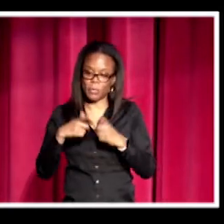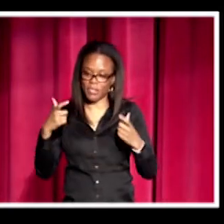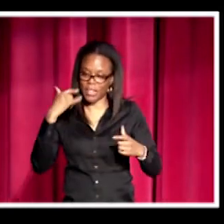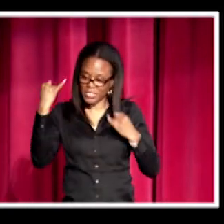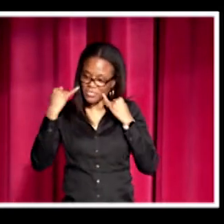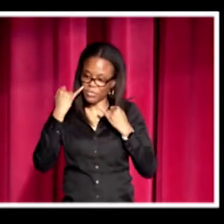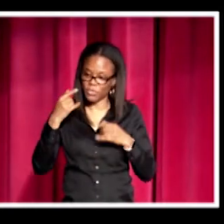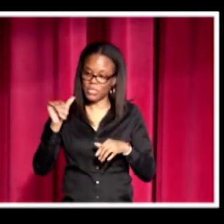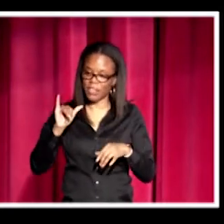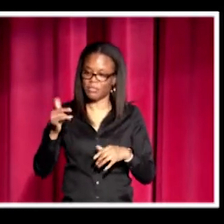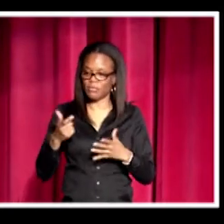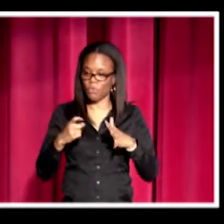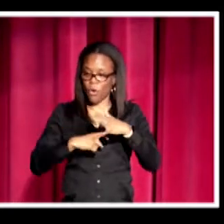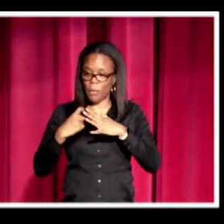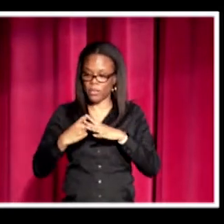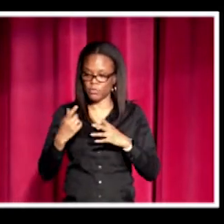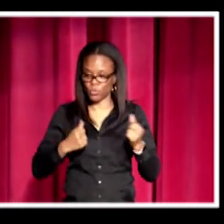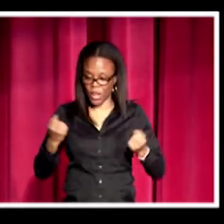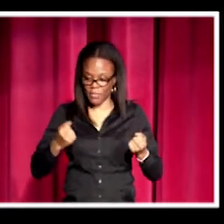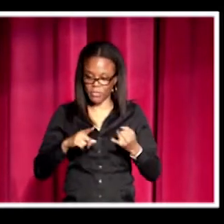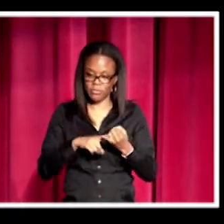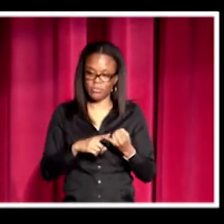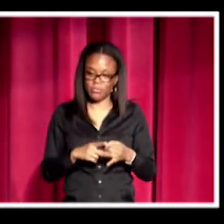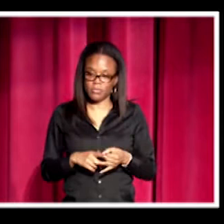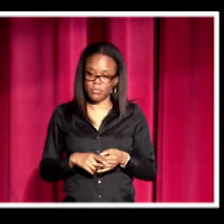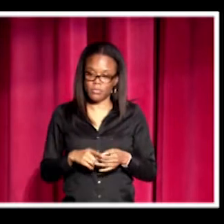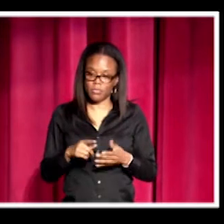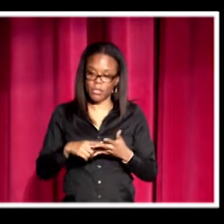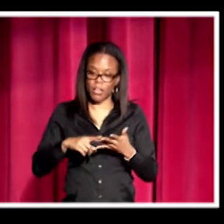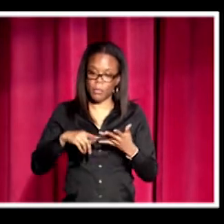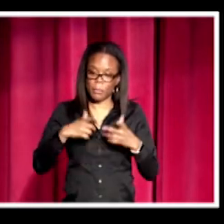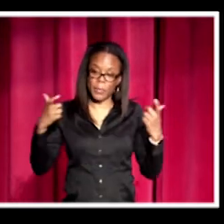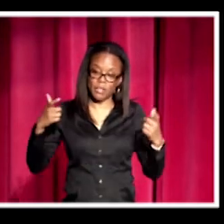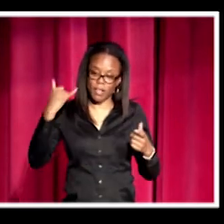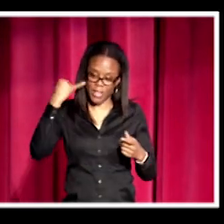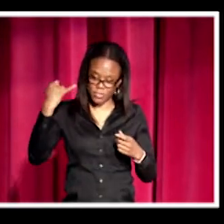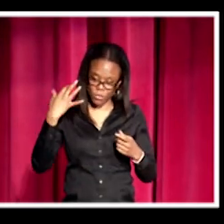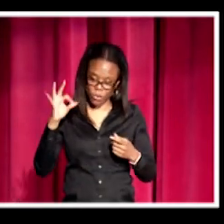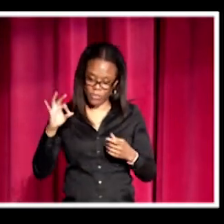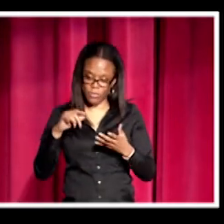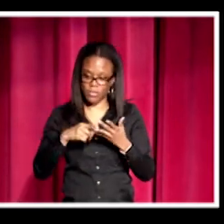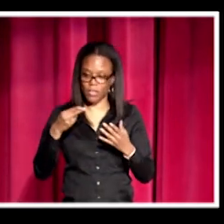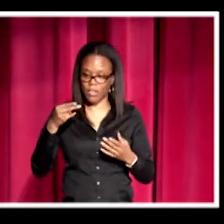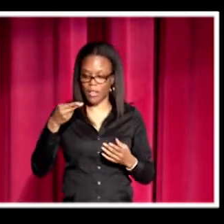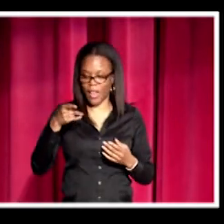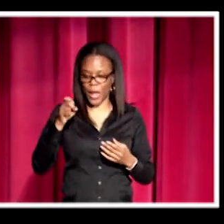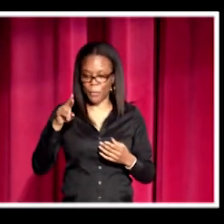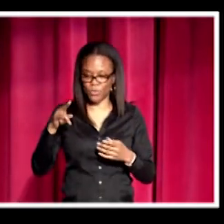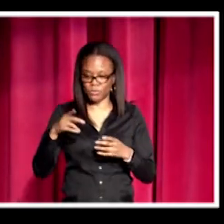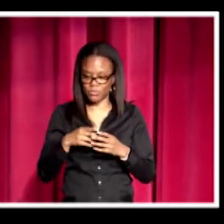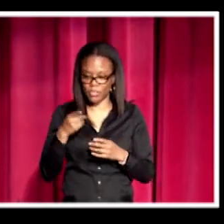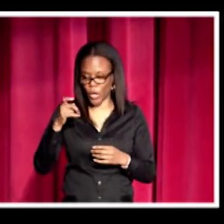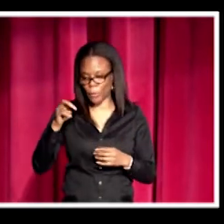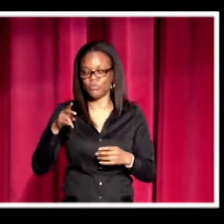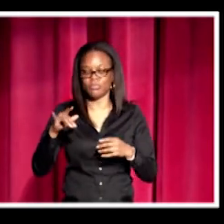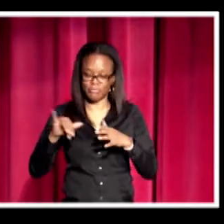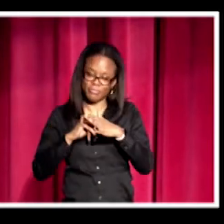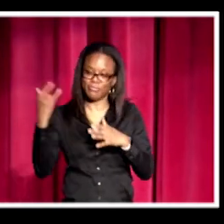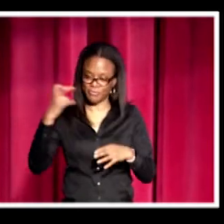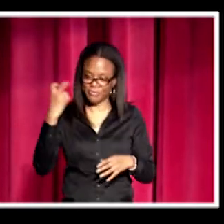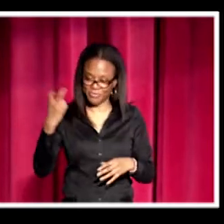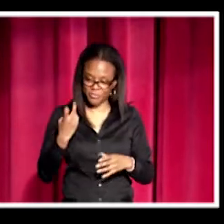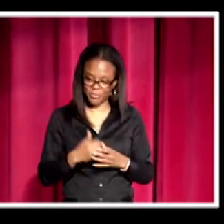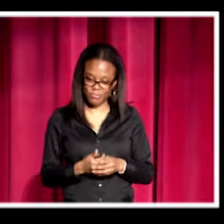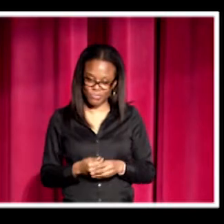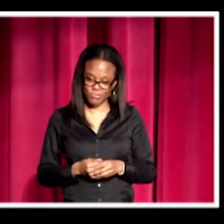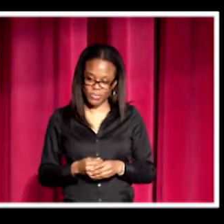autonomous vehicles with Councilmember Che, and even bigger ideas like the Hyperloop. We're doubling down on workforce development